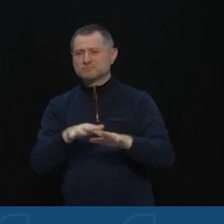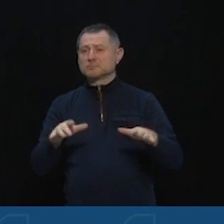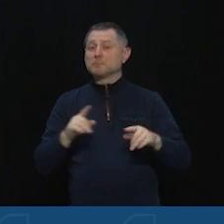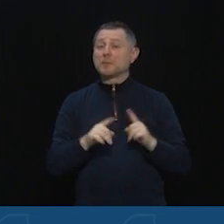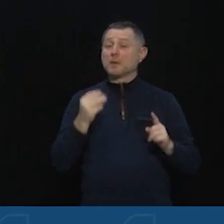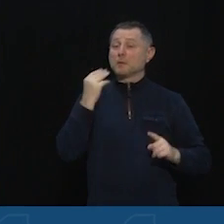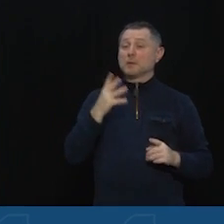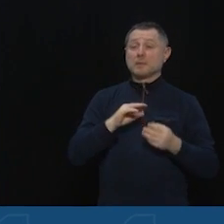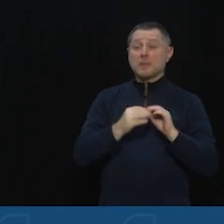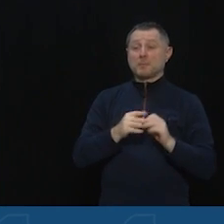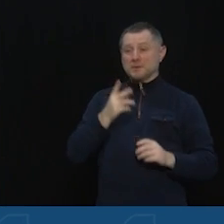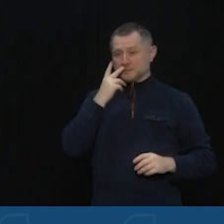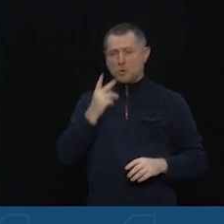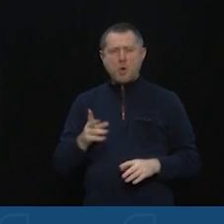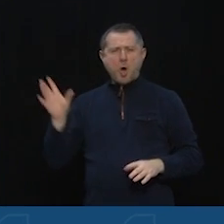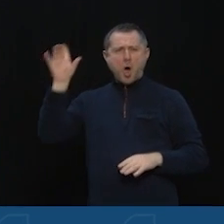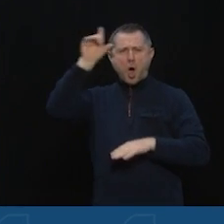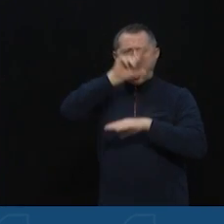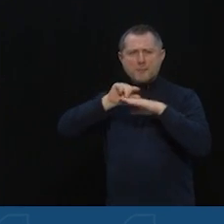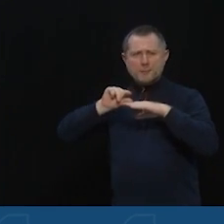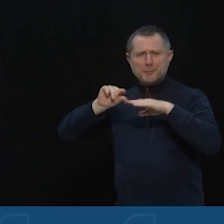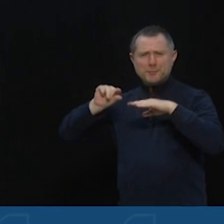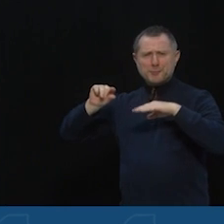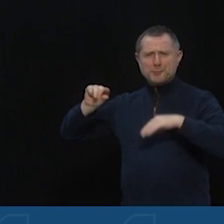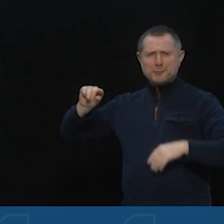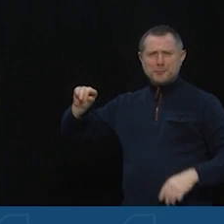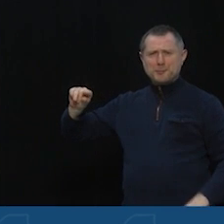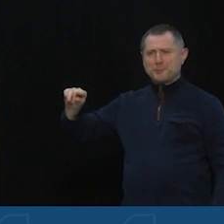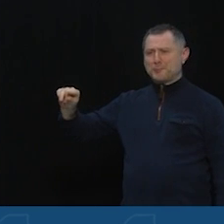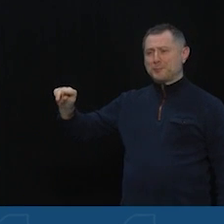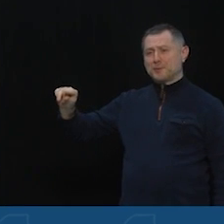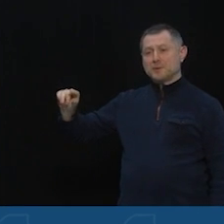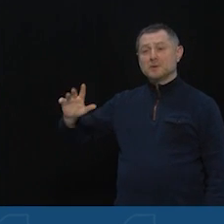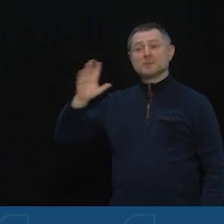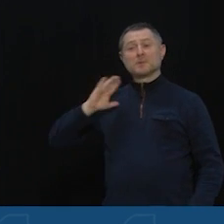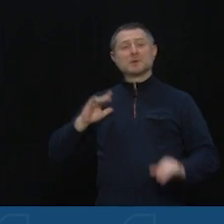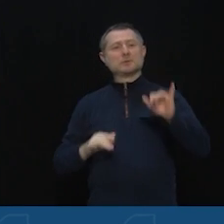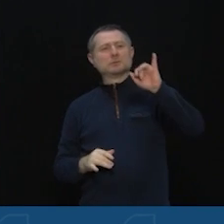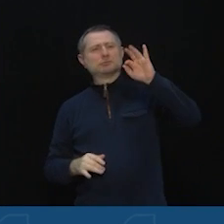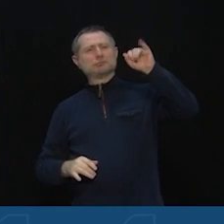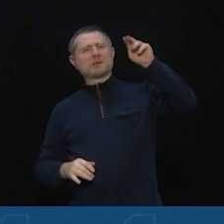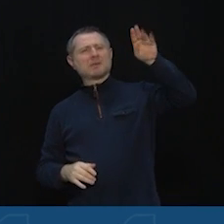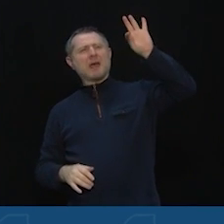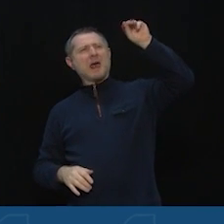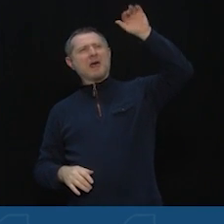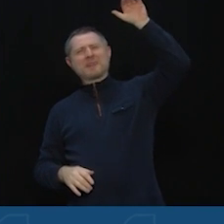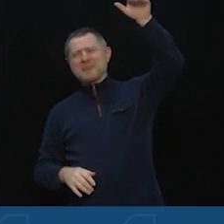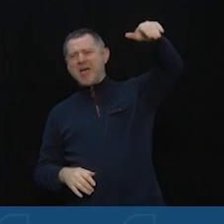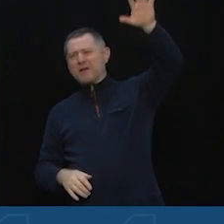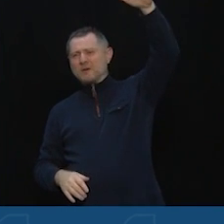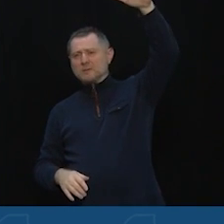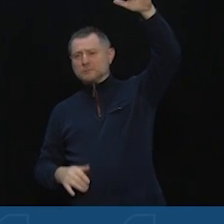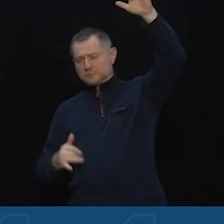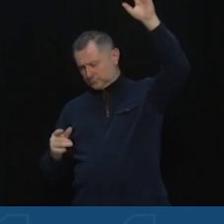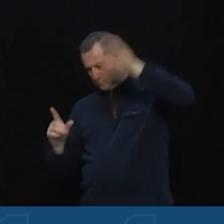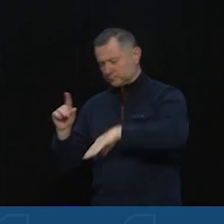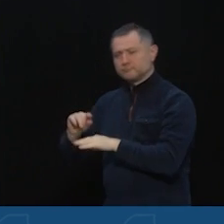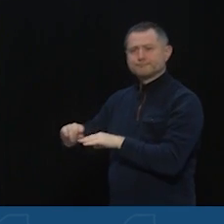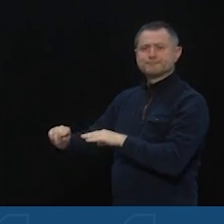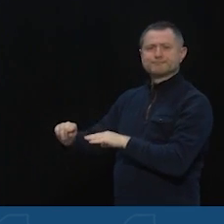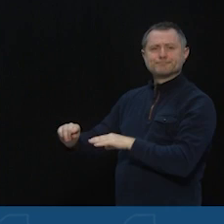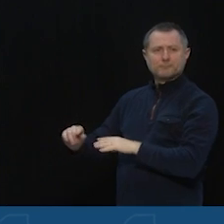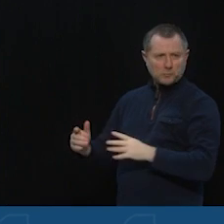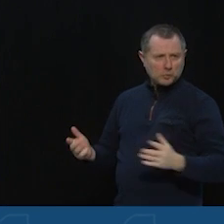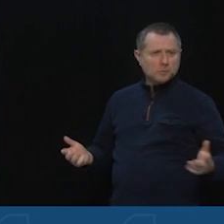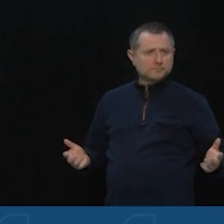so far down from our peak of 90,000, which is something that New Yorkers should still be proud of. You know, this is what they were able to do, help drive this down.